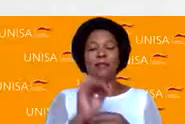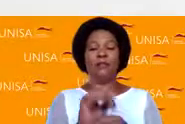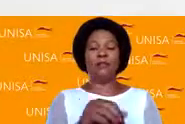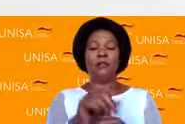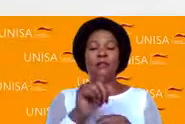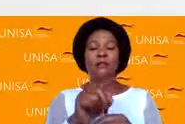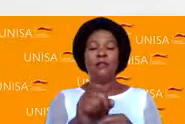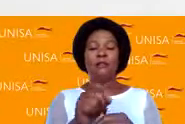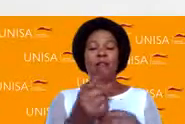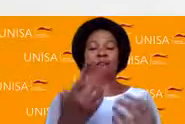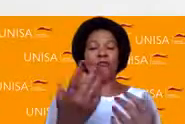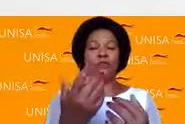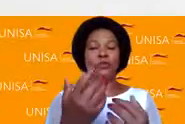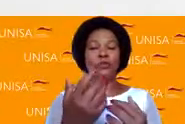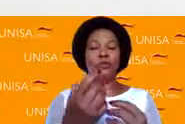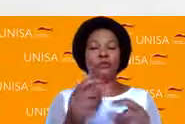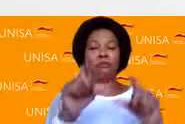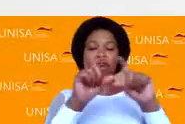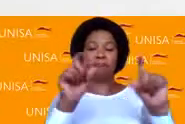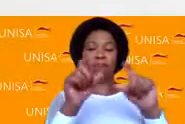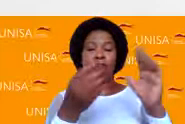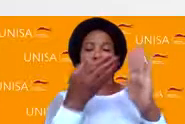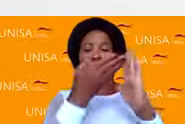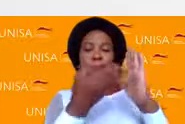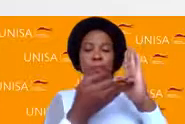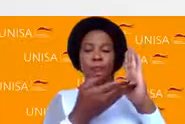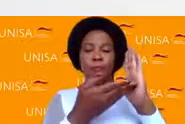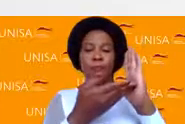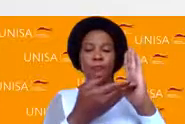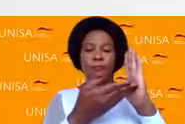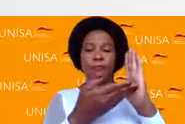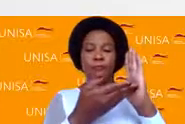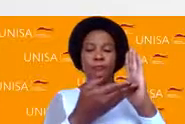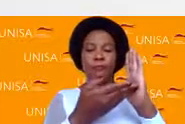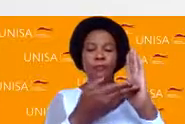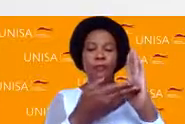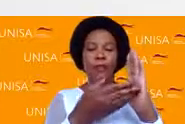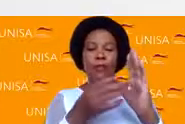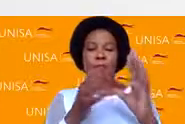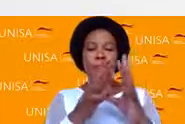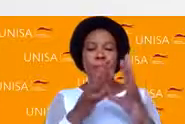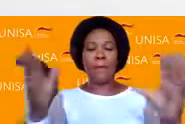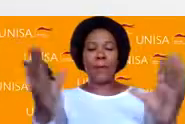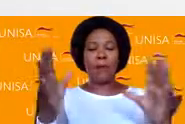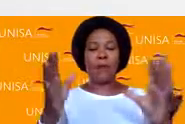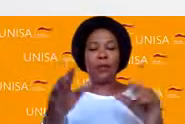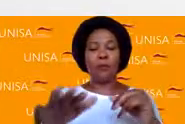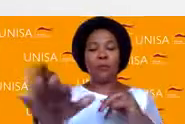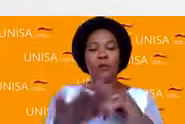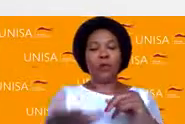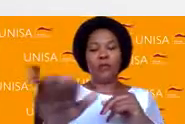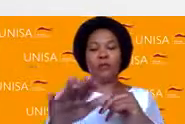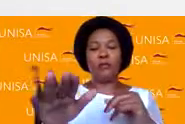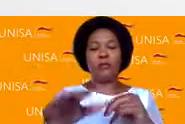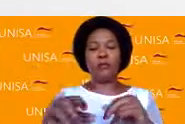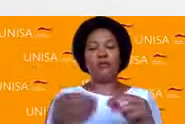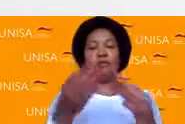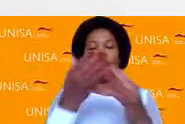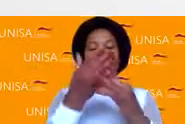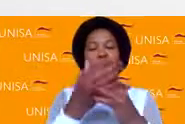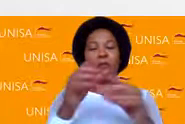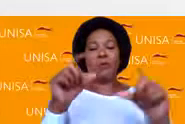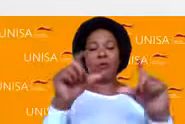new tab at the top. So the main portals will be accessed in the header. You'll see there's